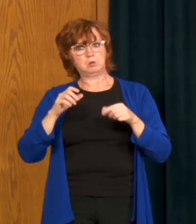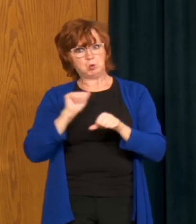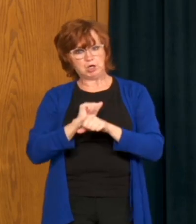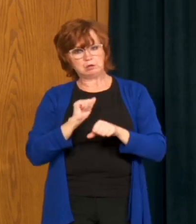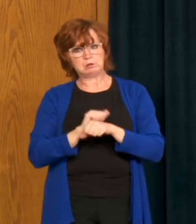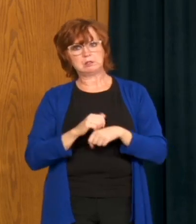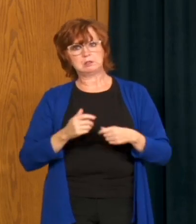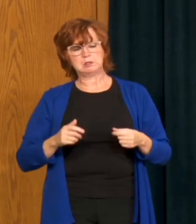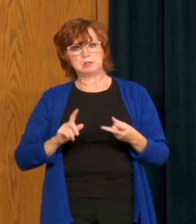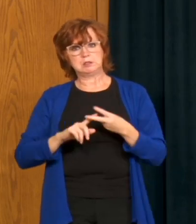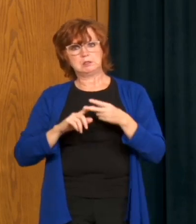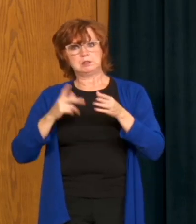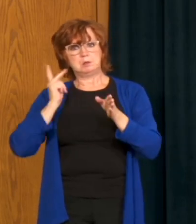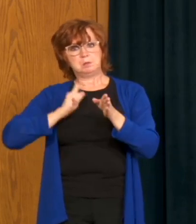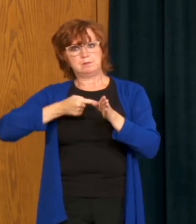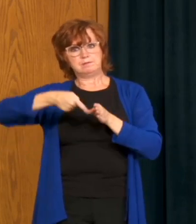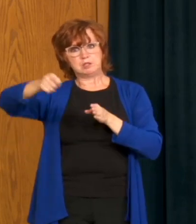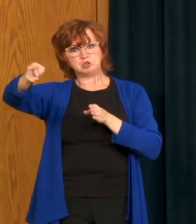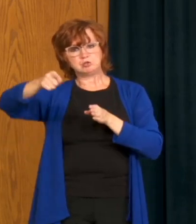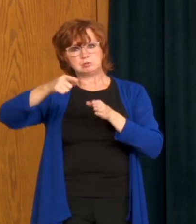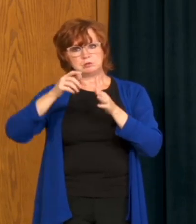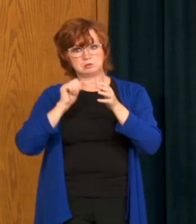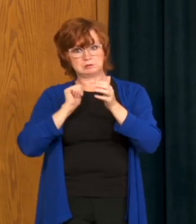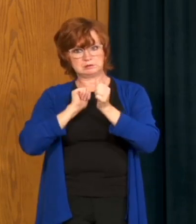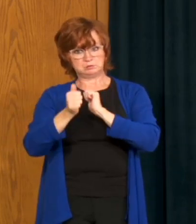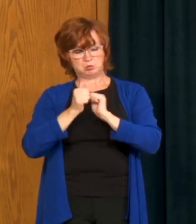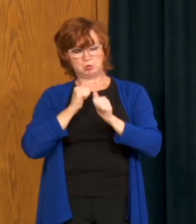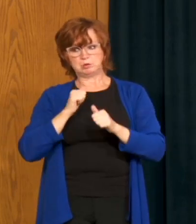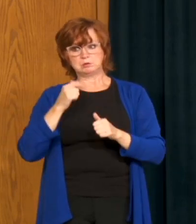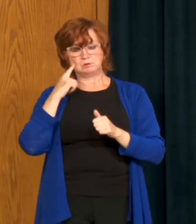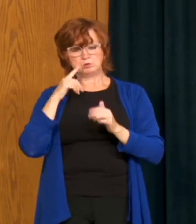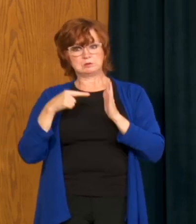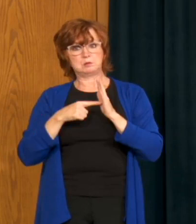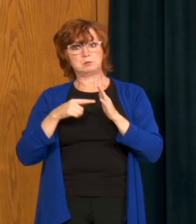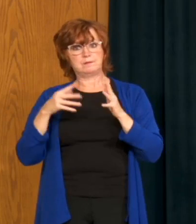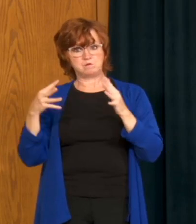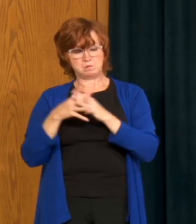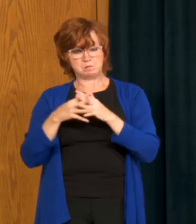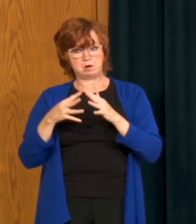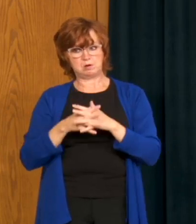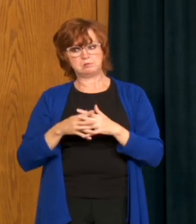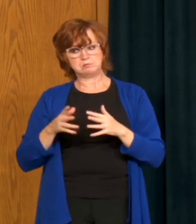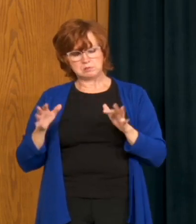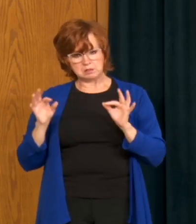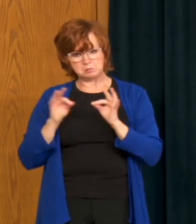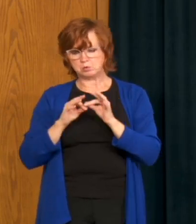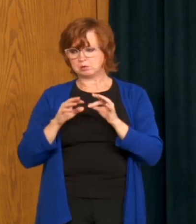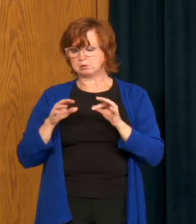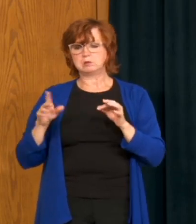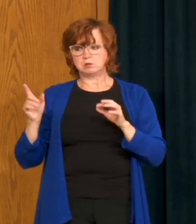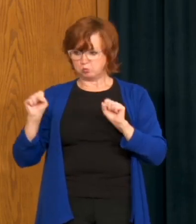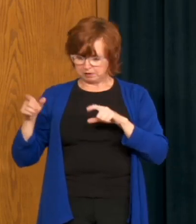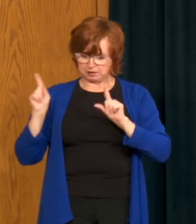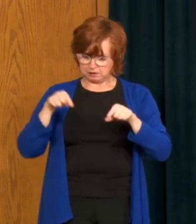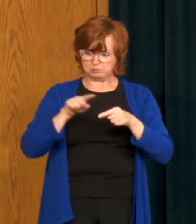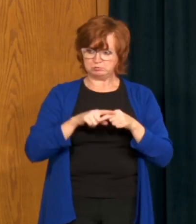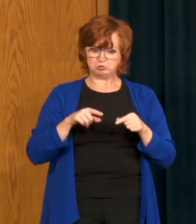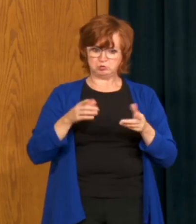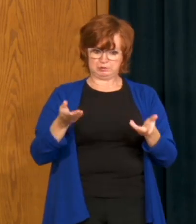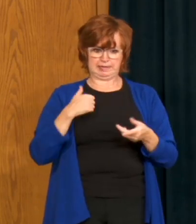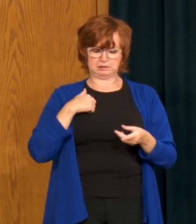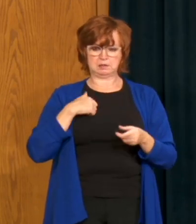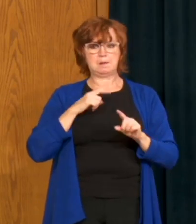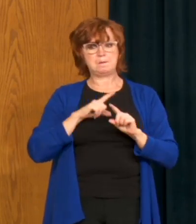going to be a specific setting where the expectation is that they would be within a bubble. So I think in some ways it'll be